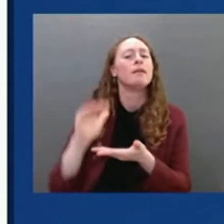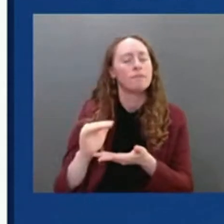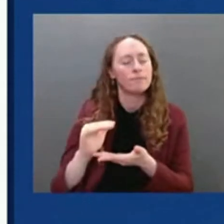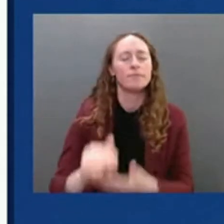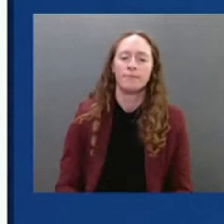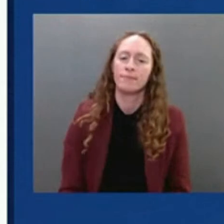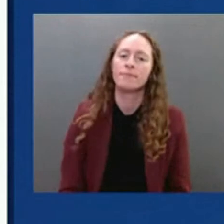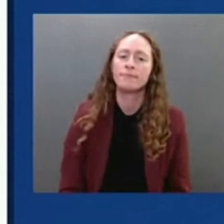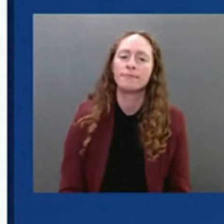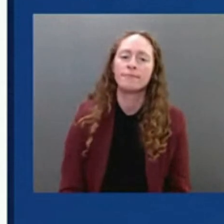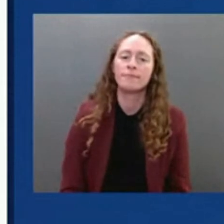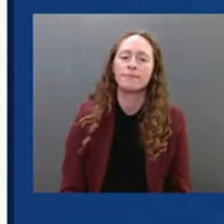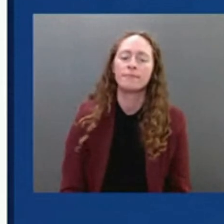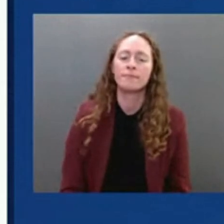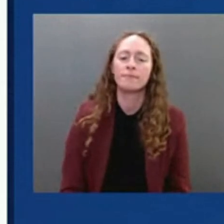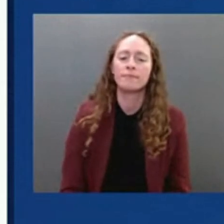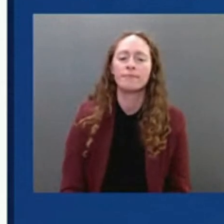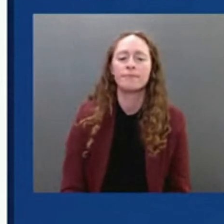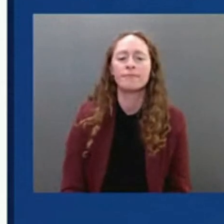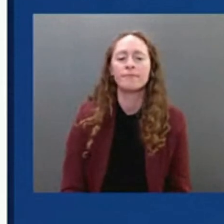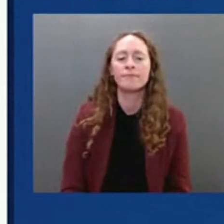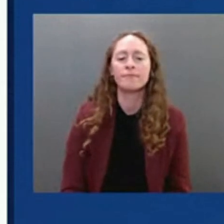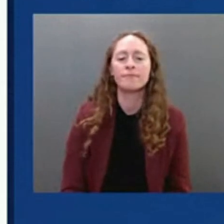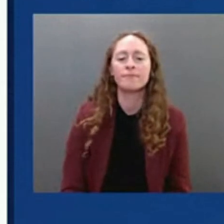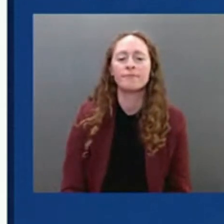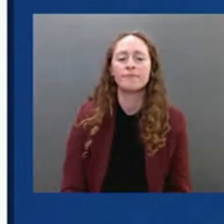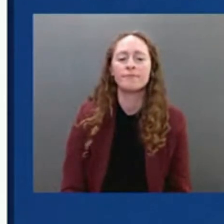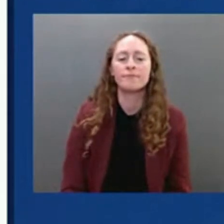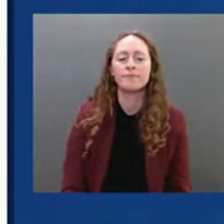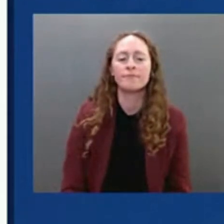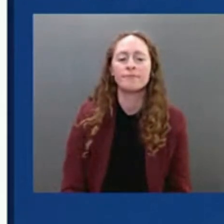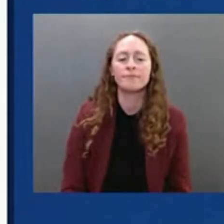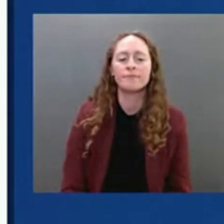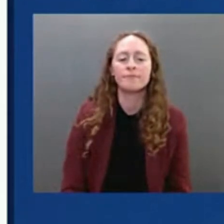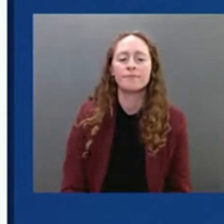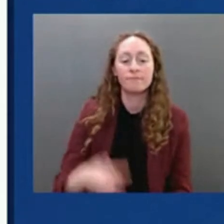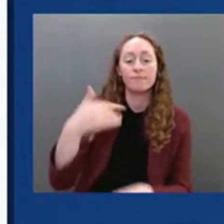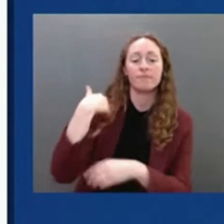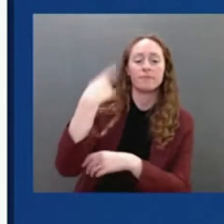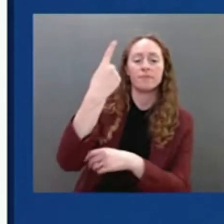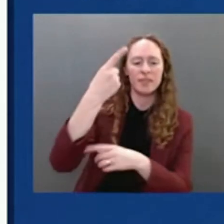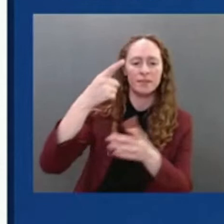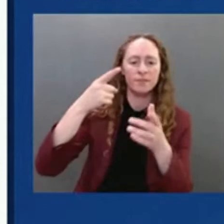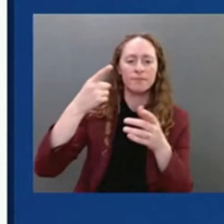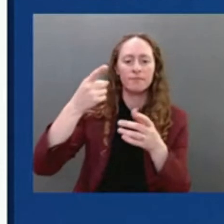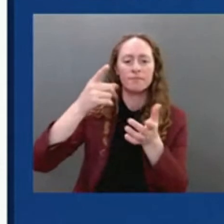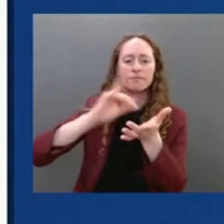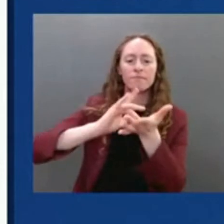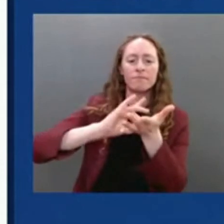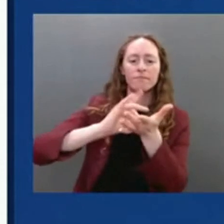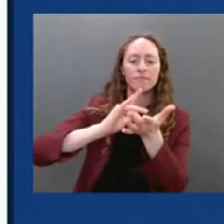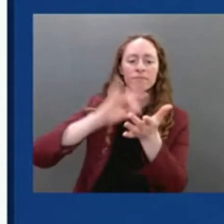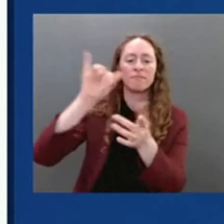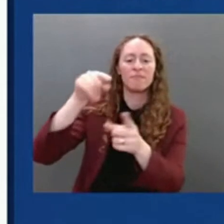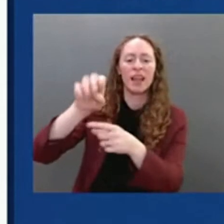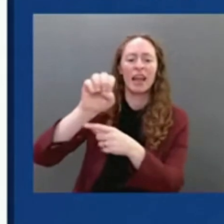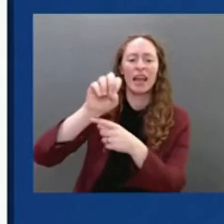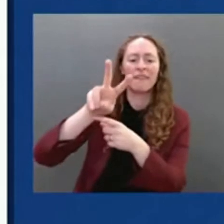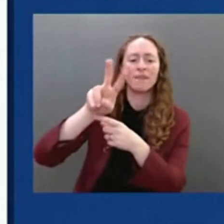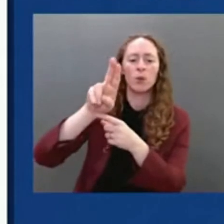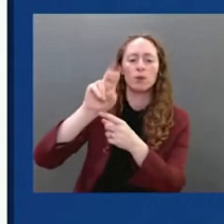pre-exposure prophylaxis. So what does this all mean, and what is the message that all of us have for you? Next